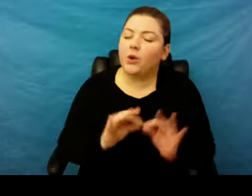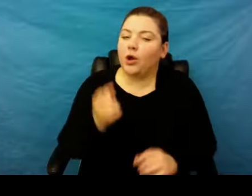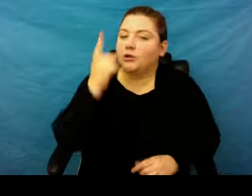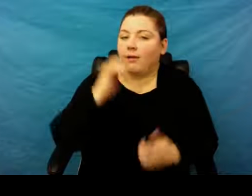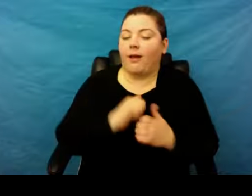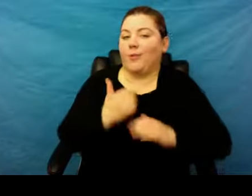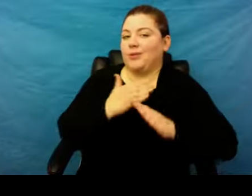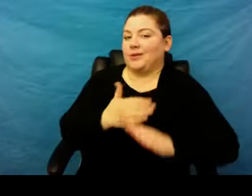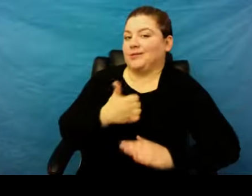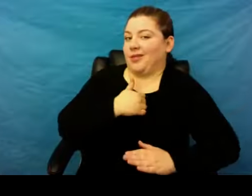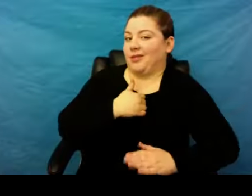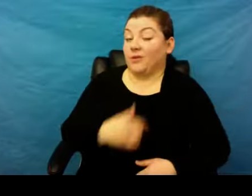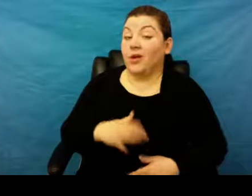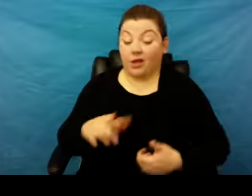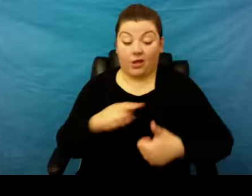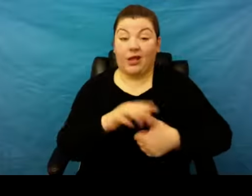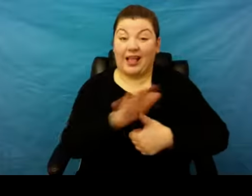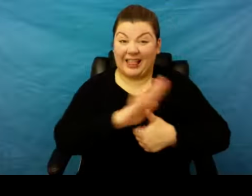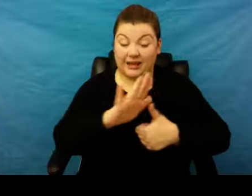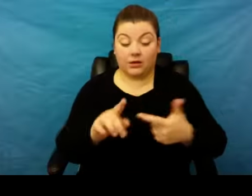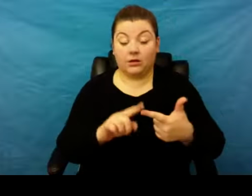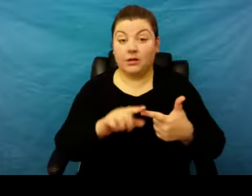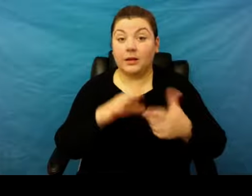3, you don't need a medical mask.